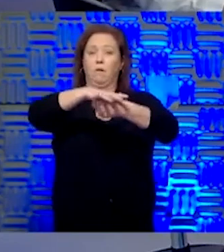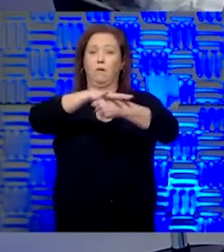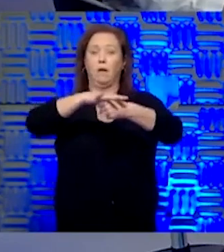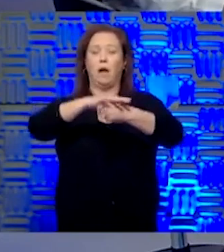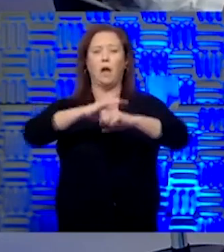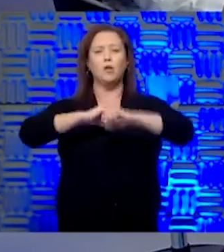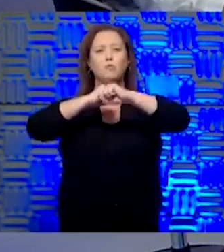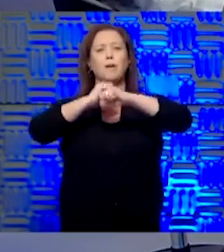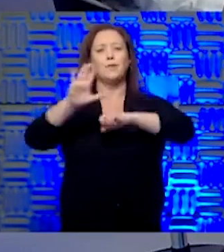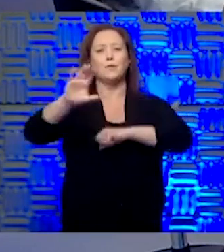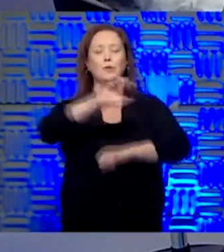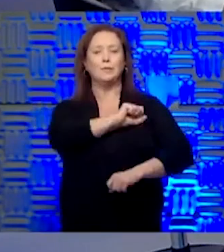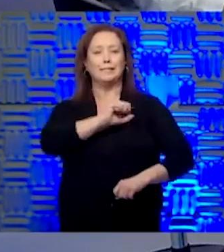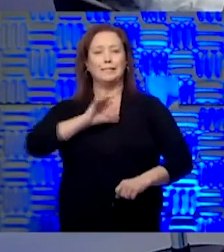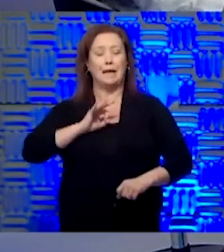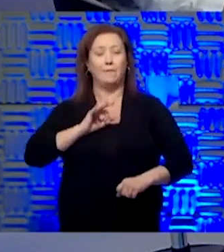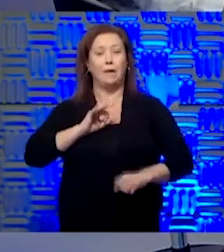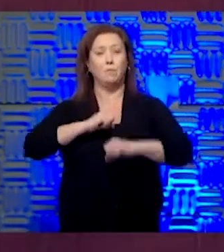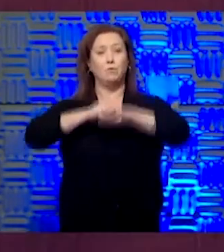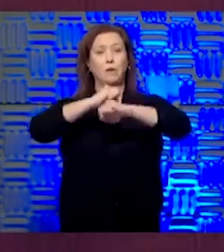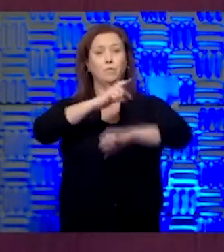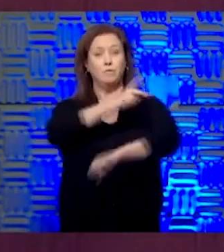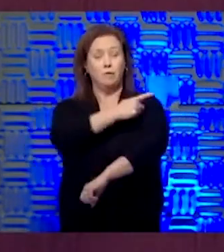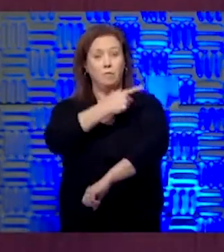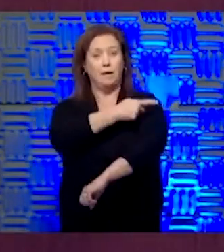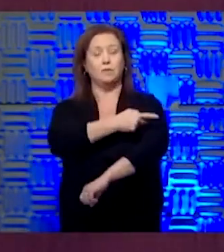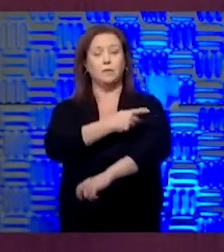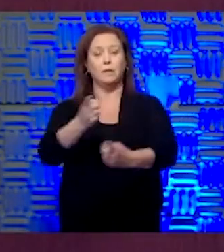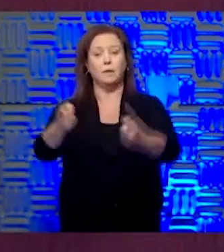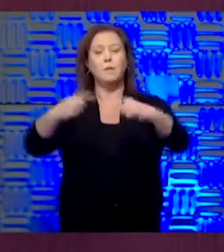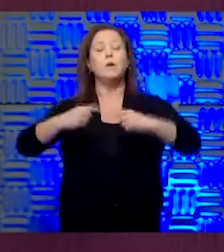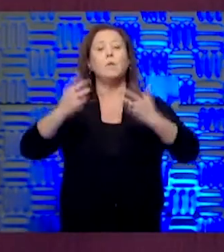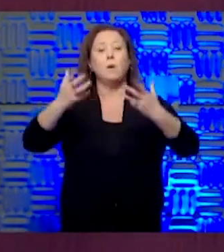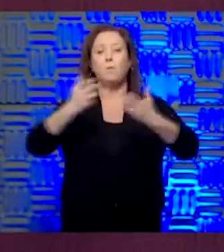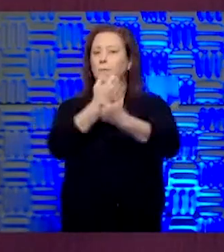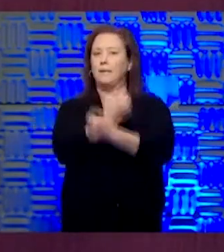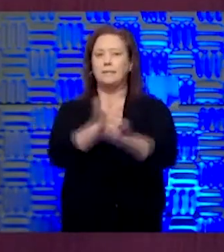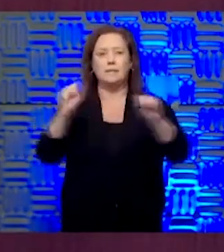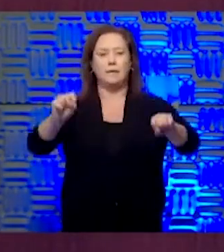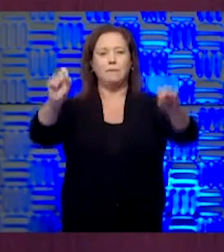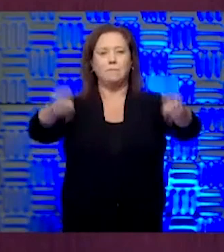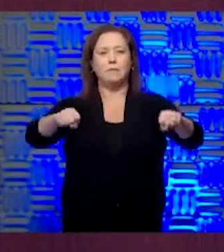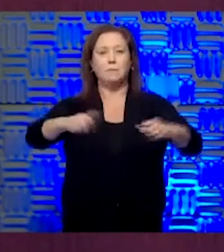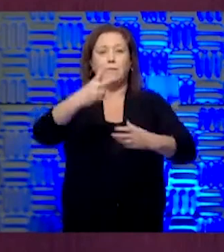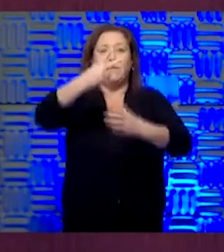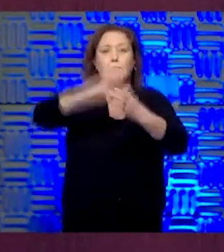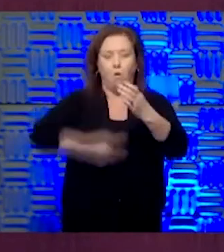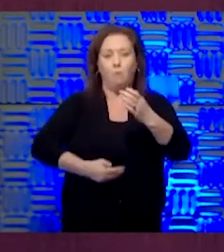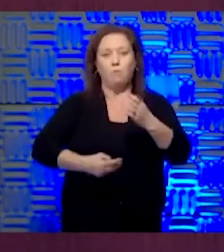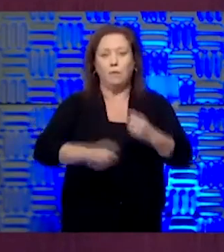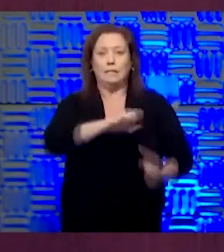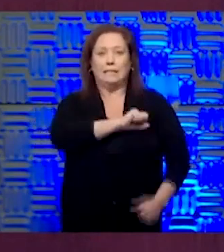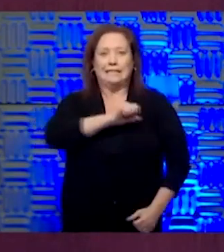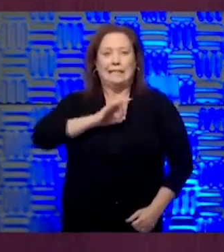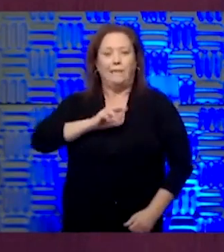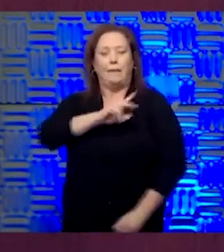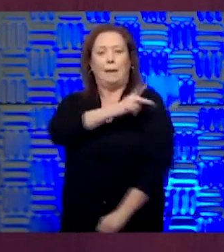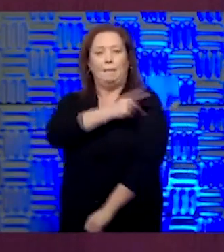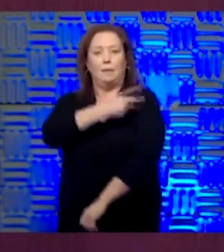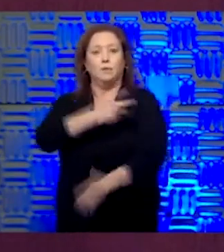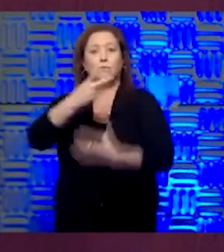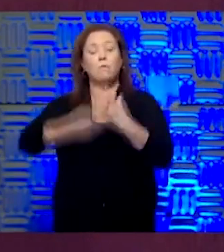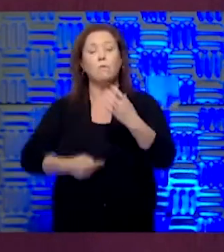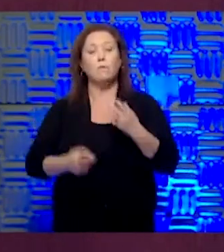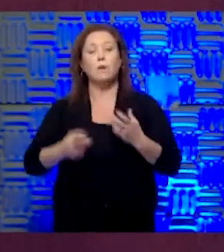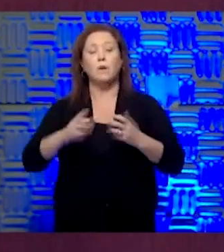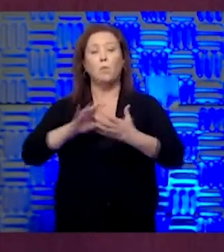you protect your staff and your patients as they come in, we're trying to be as safe as we possibly can for both those groups. One of the things we do is